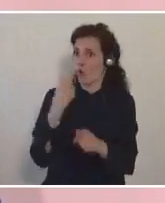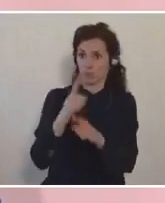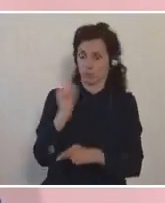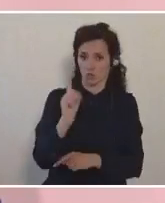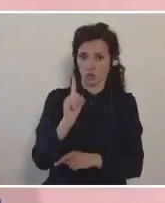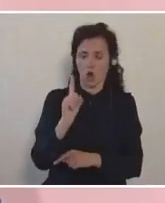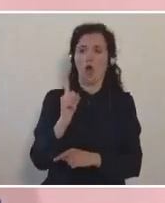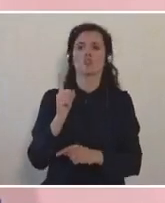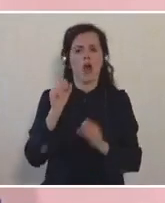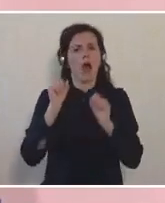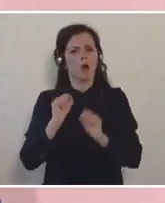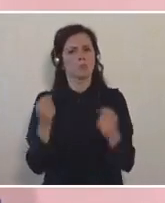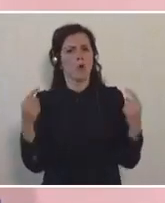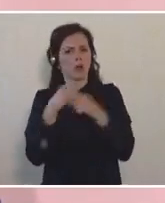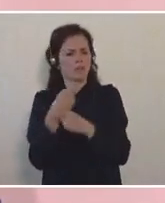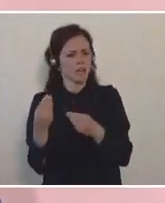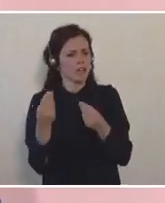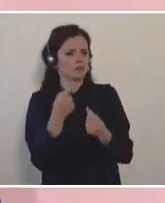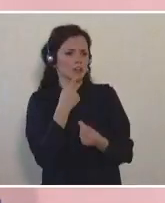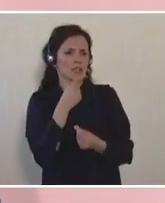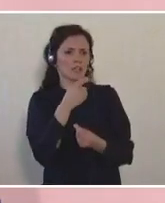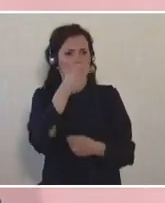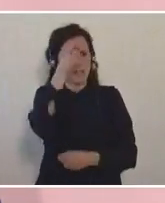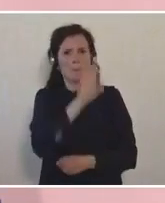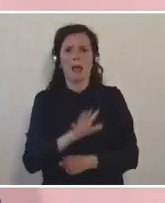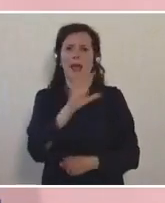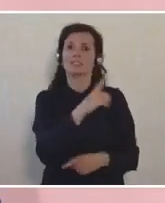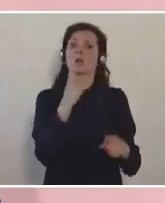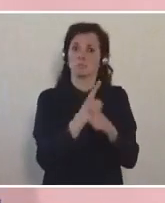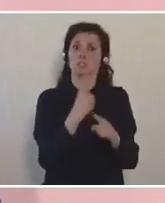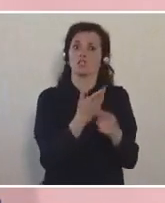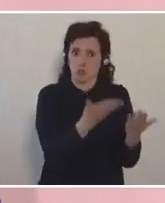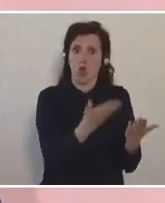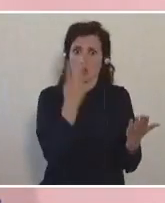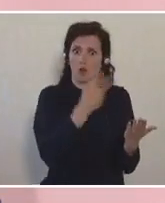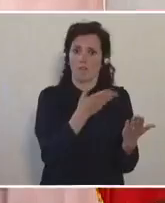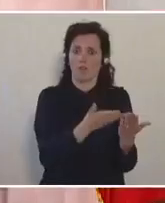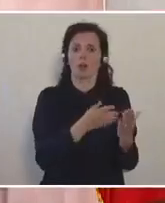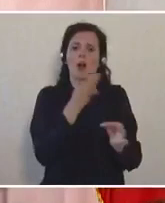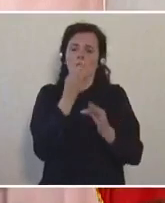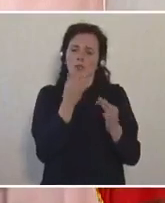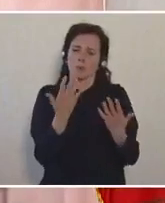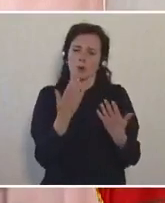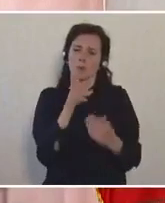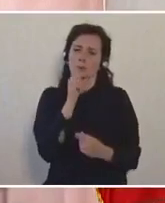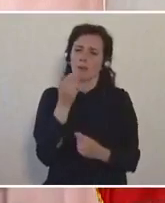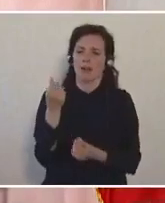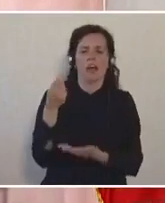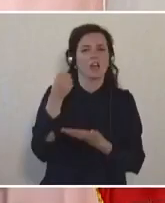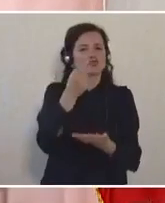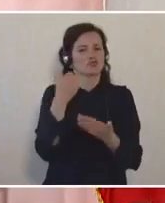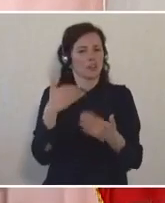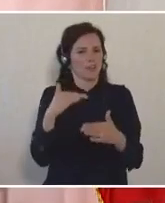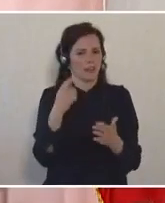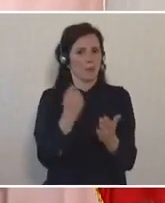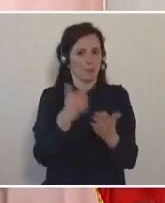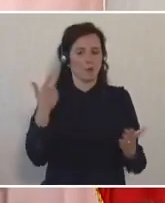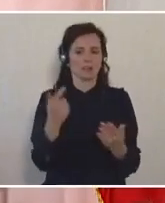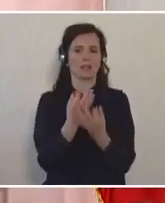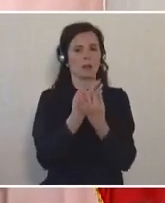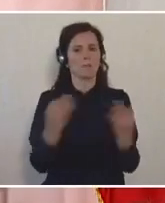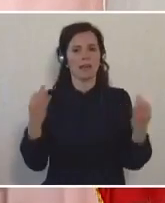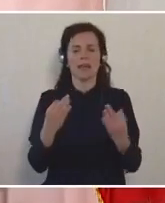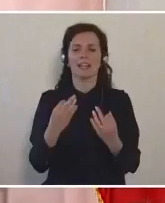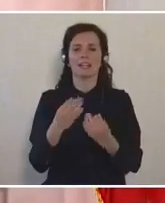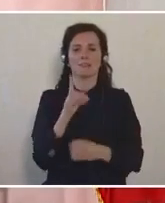amount. Thank you. Dana, now the floor is yours. Thank you very much, Paola. So we will take